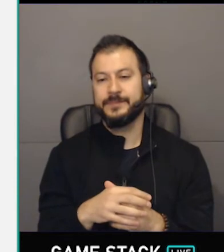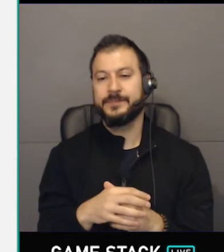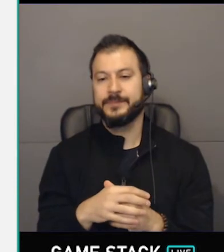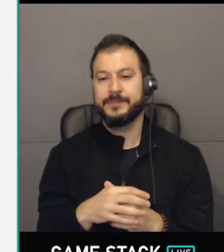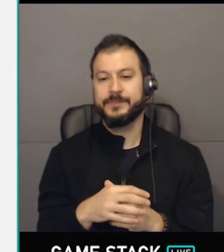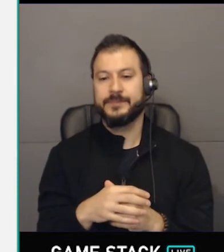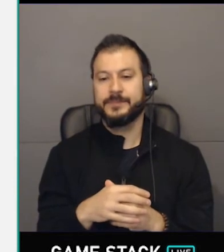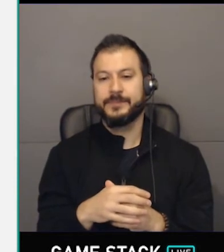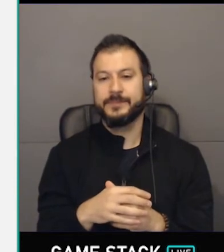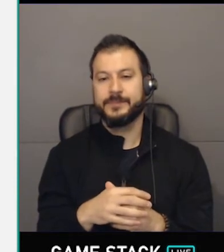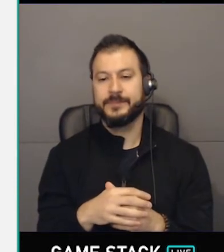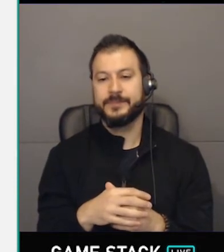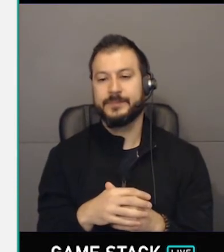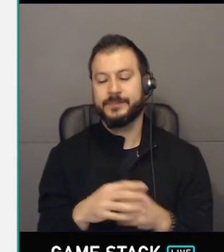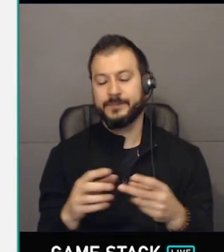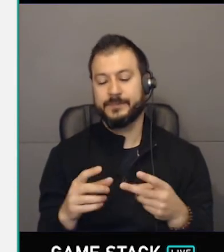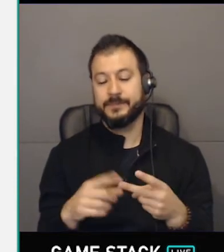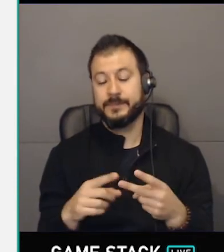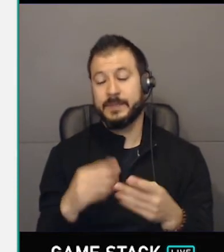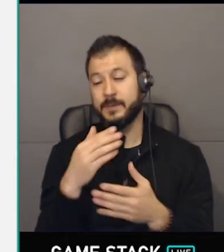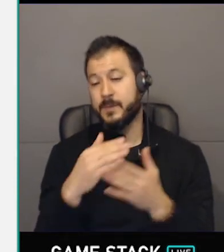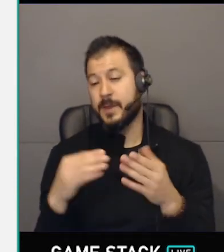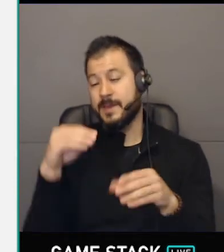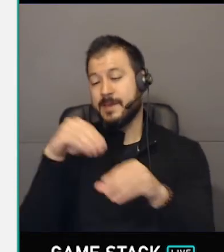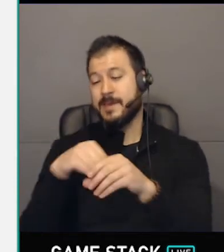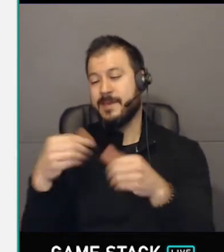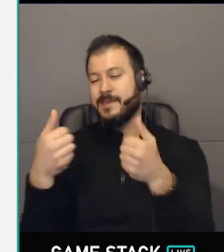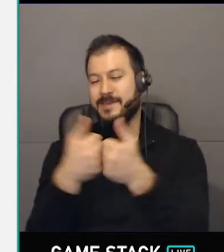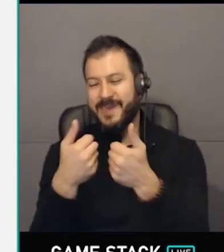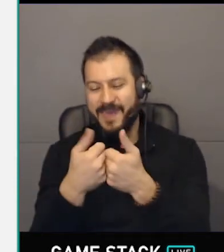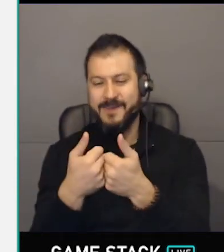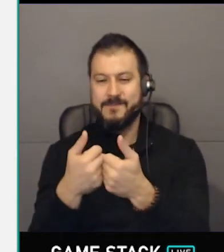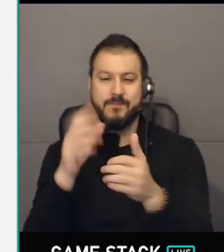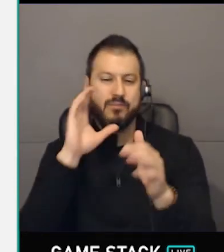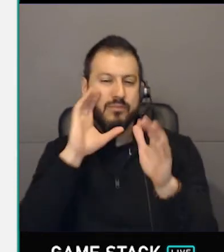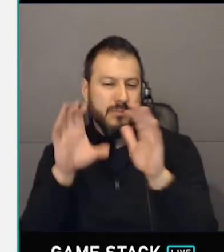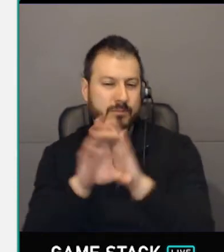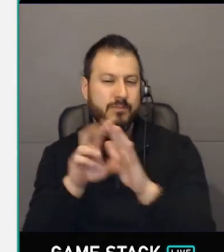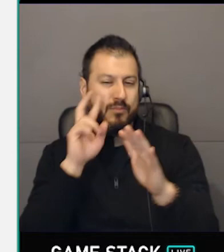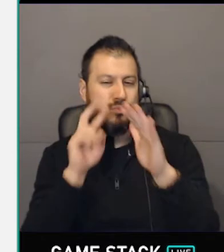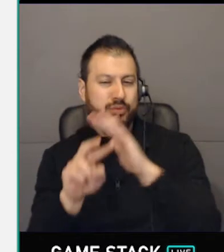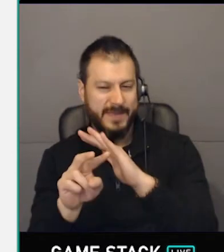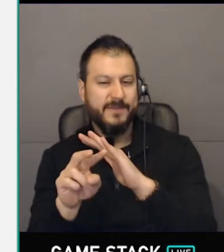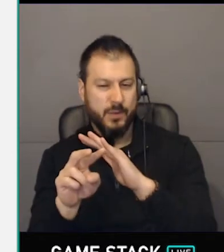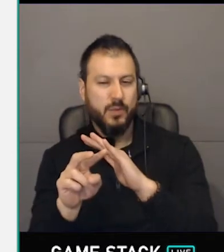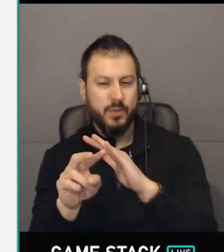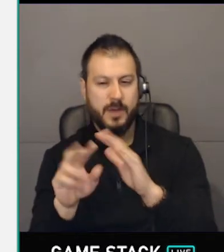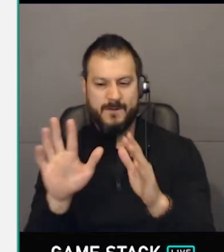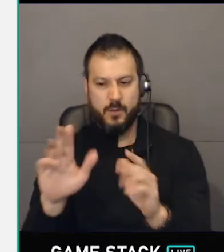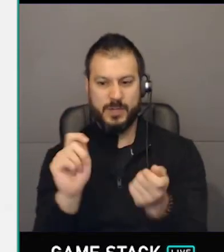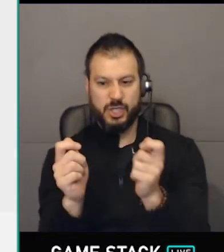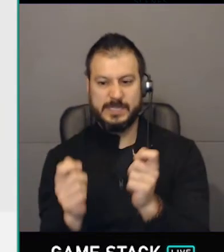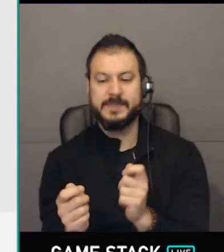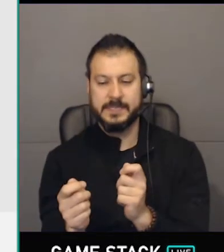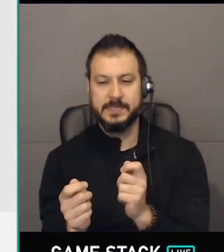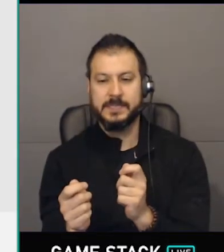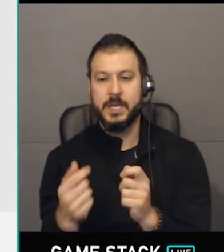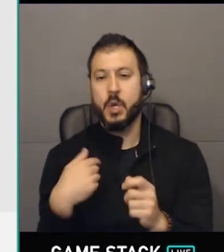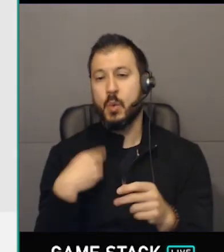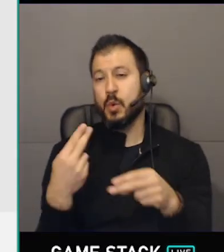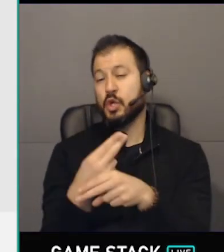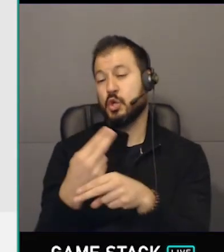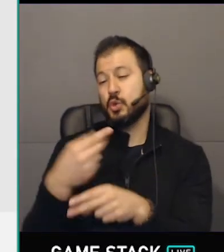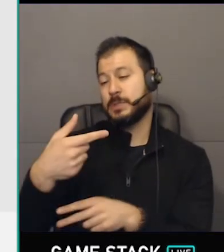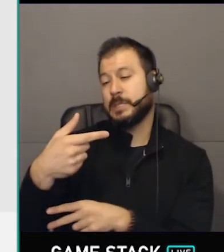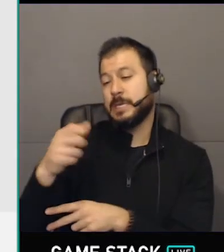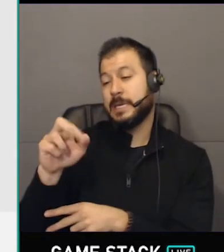The second part is showing an in-game preview of your HDR calibration and adjustments. We're going to use Gears 5